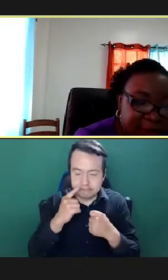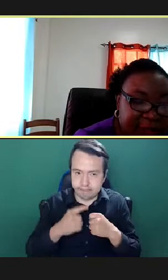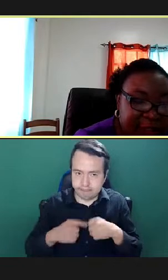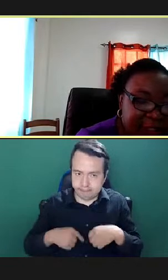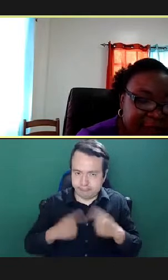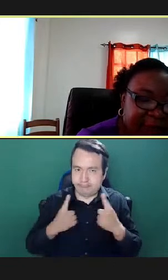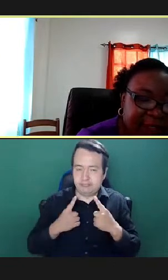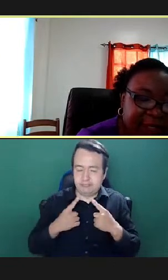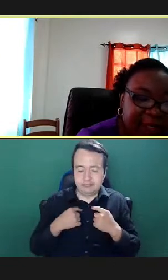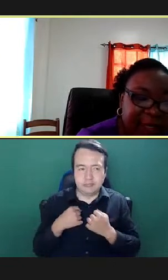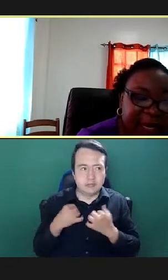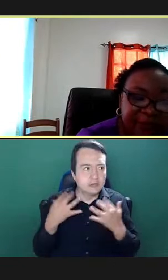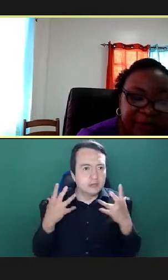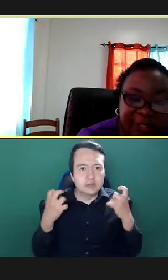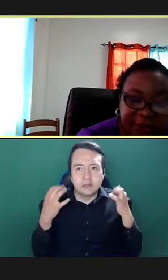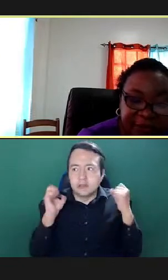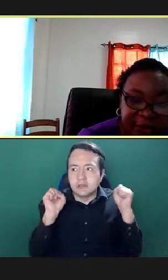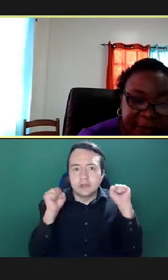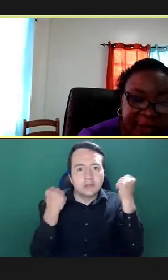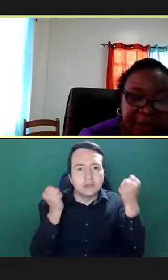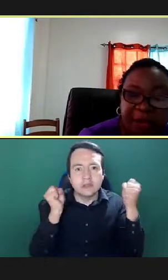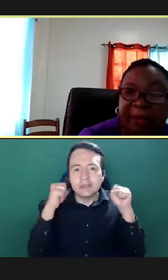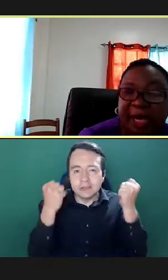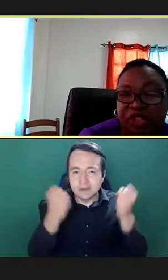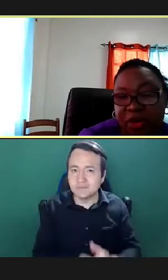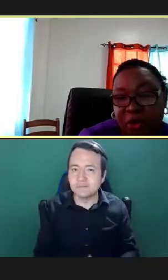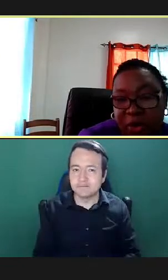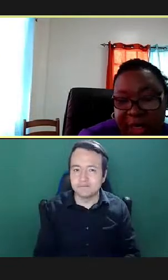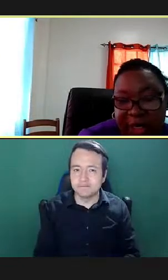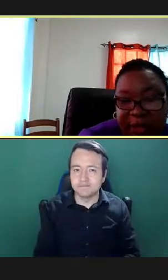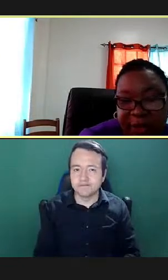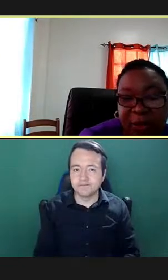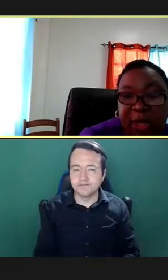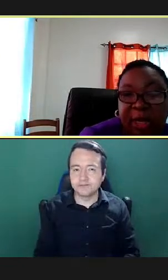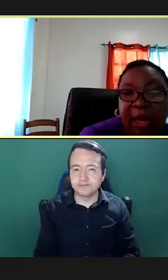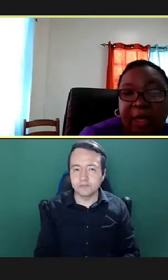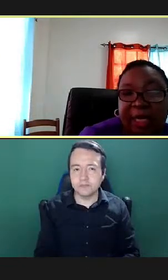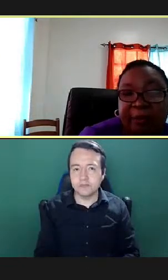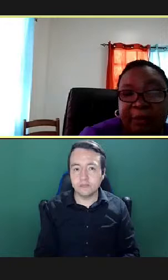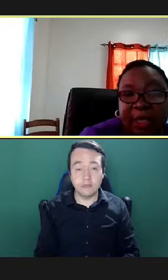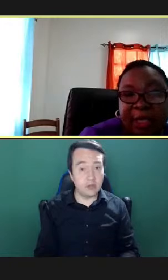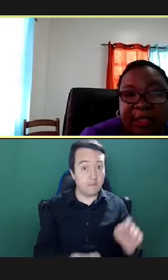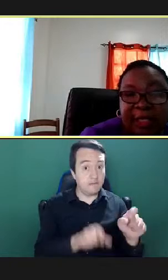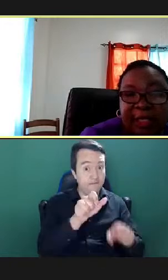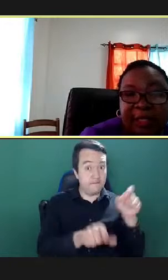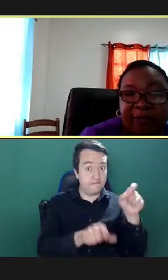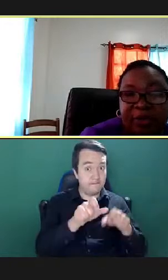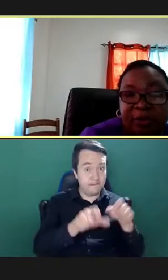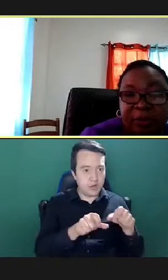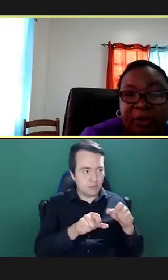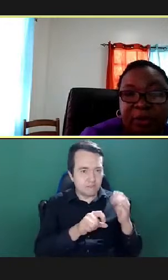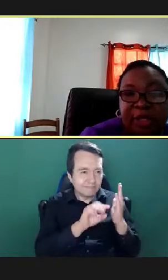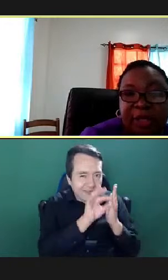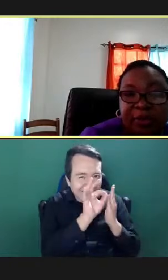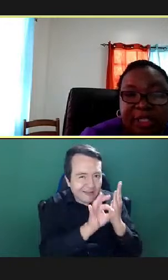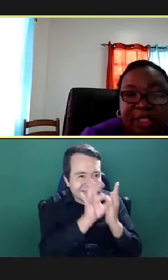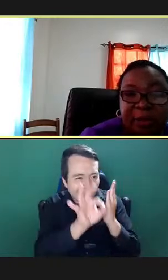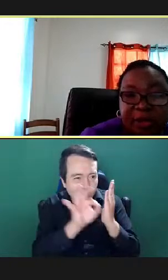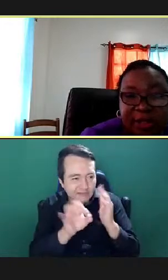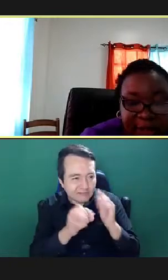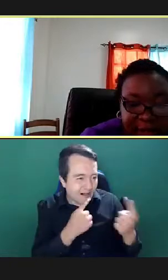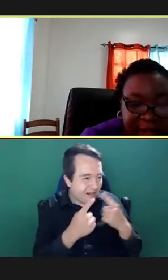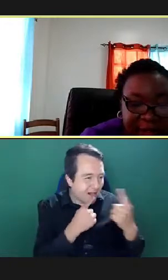Most persons felt that their life was different, but they were managing okay. So that means that even though they